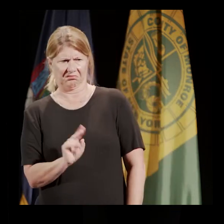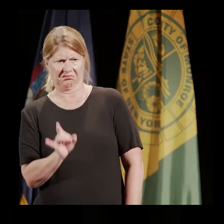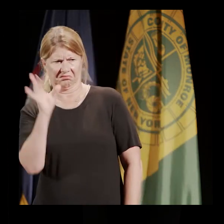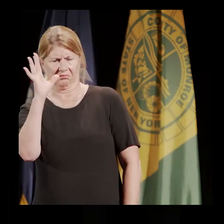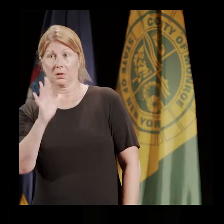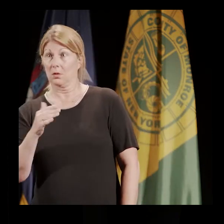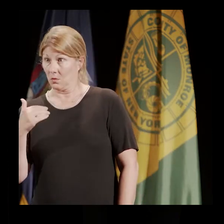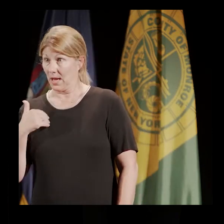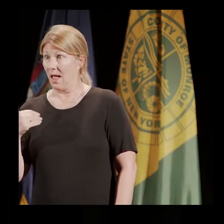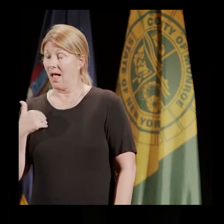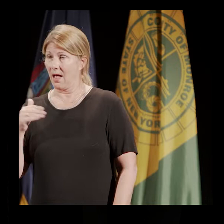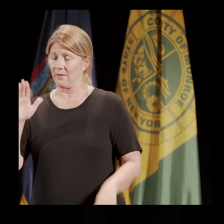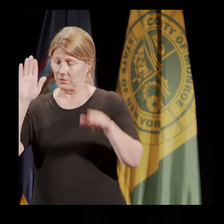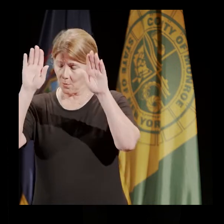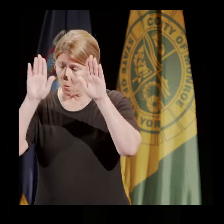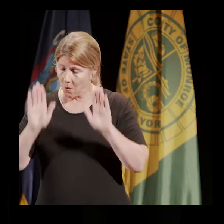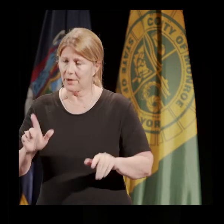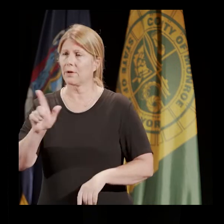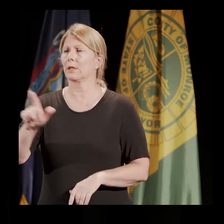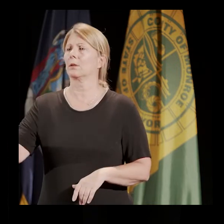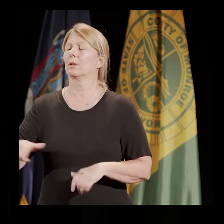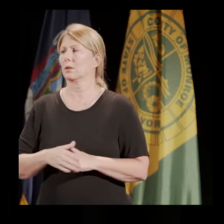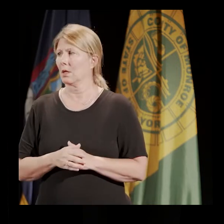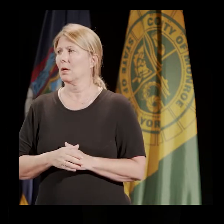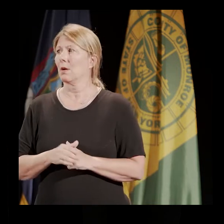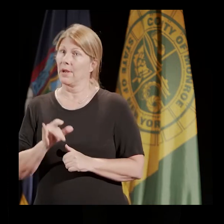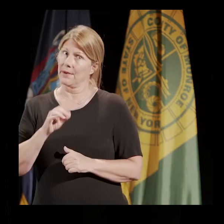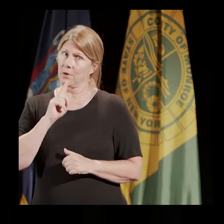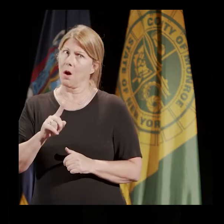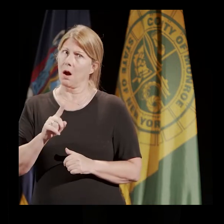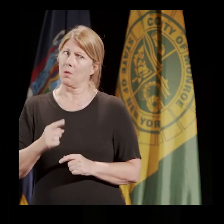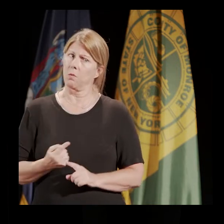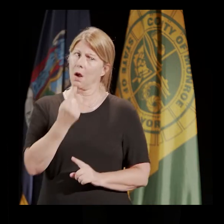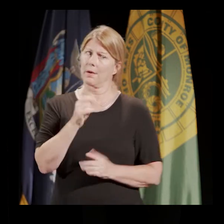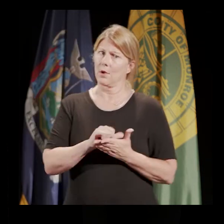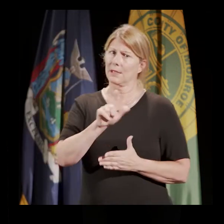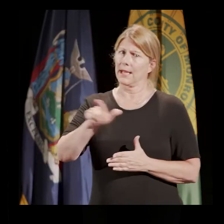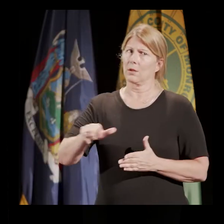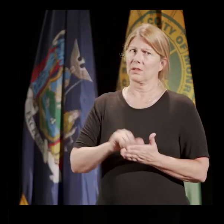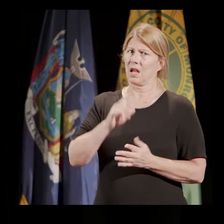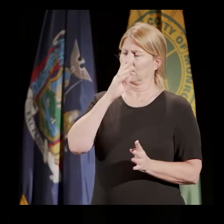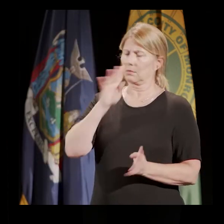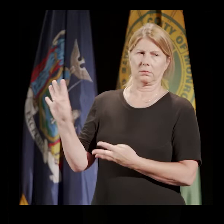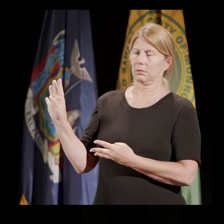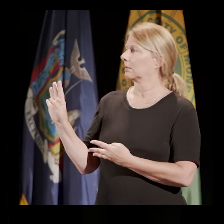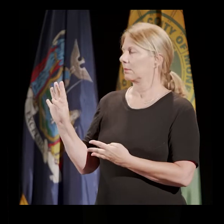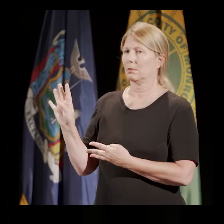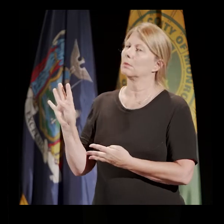great landlords, but if you are one of these landlords, I'm here to tell you right now, those